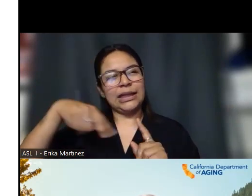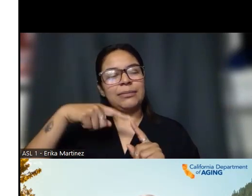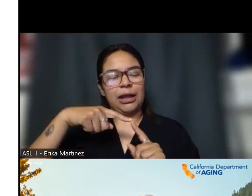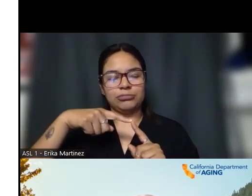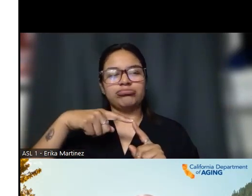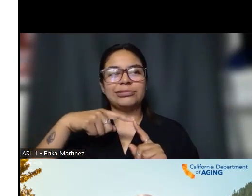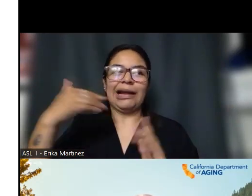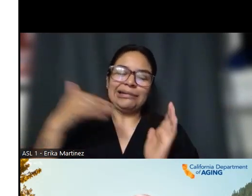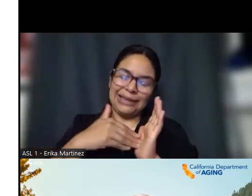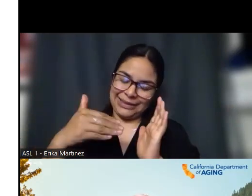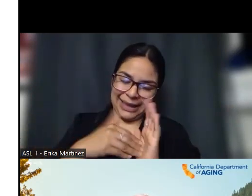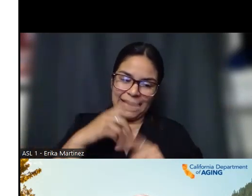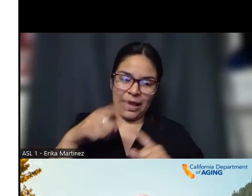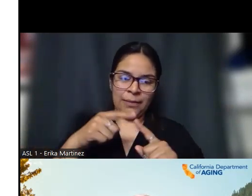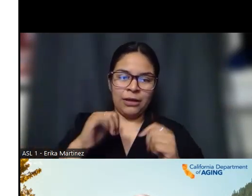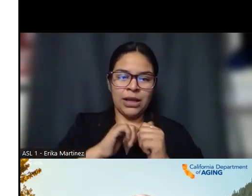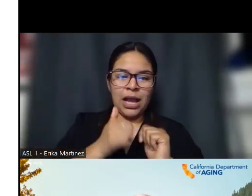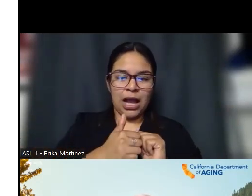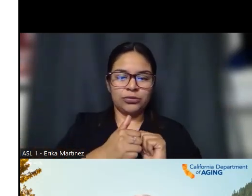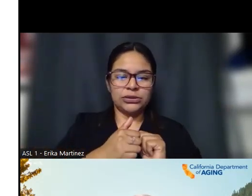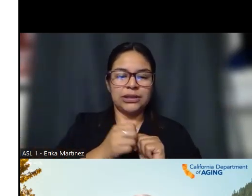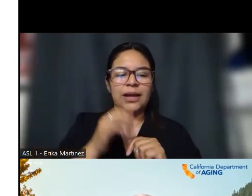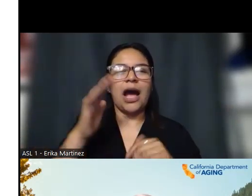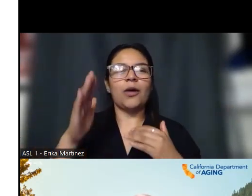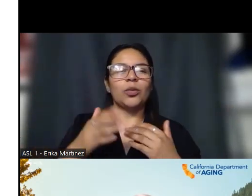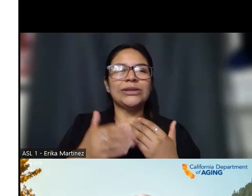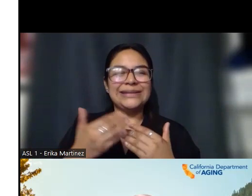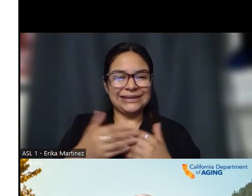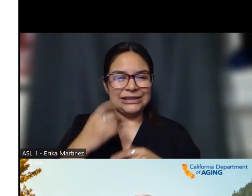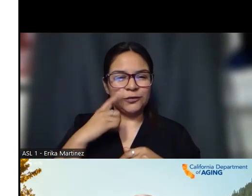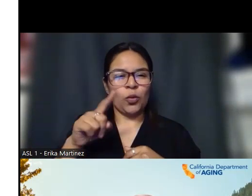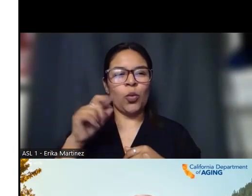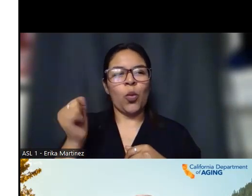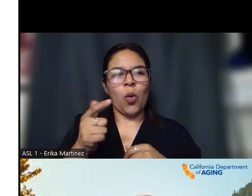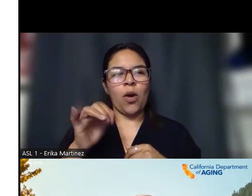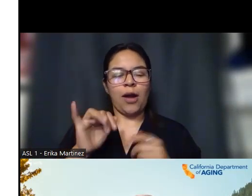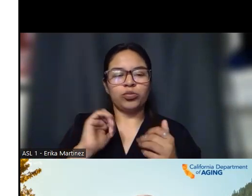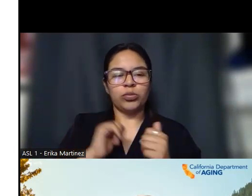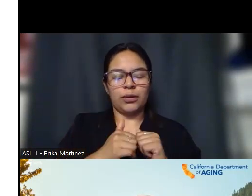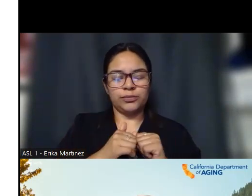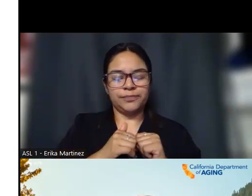over and over today too, about the ease of access and streamlining.